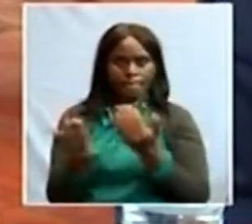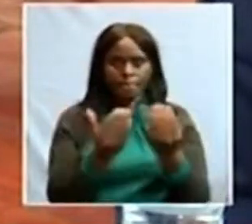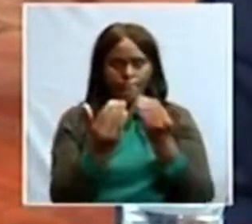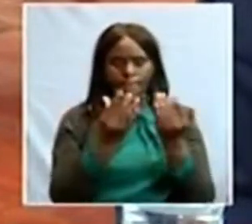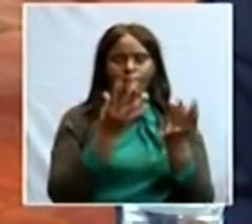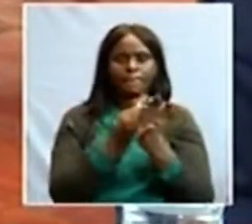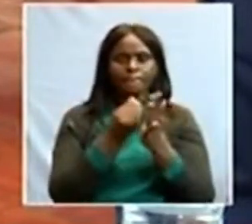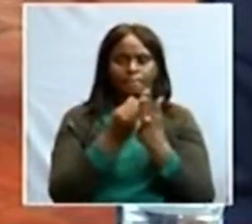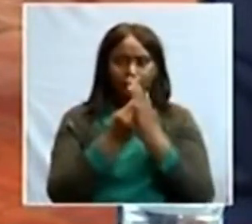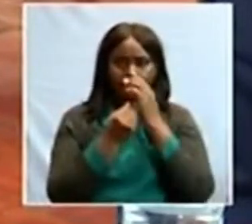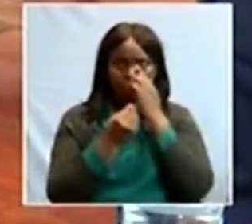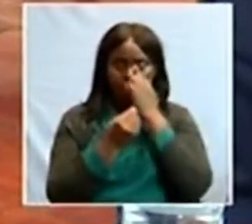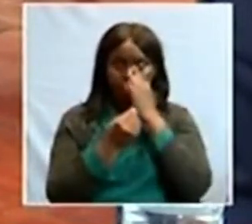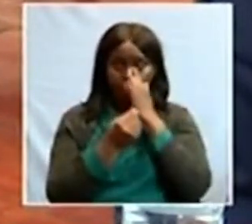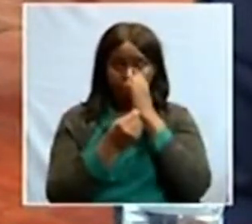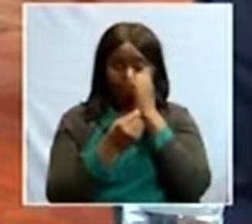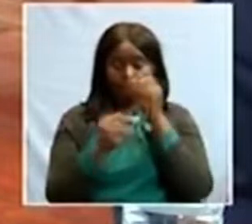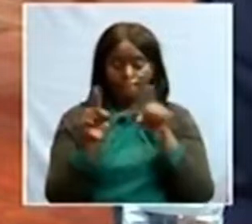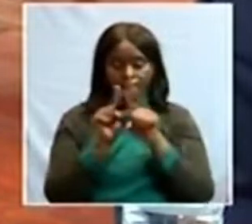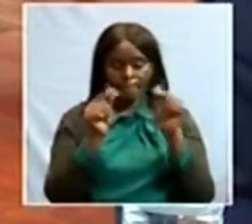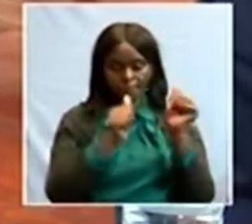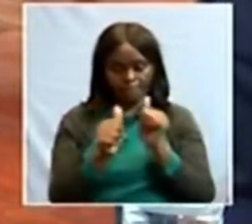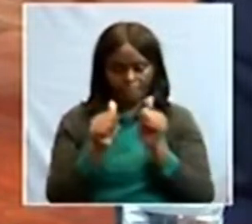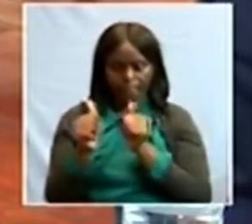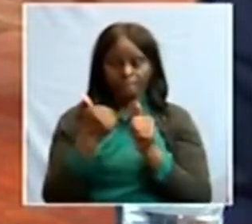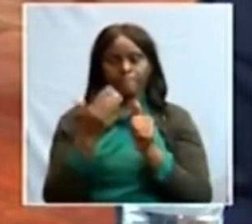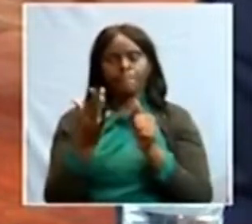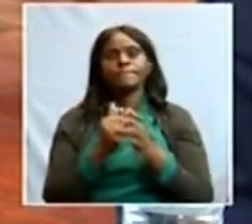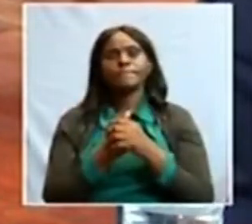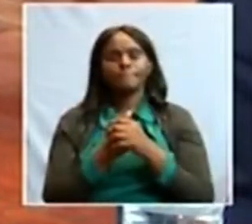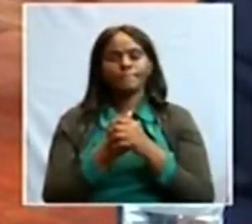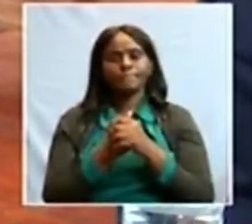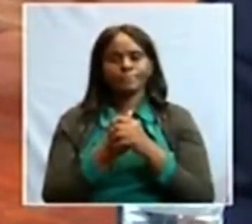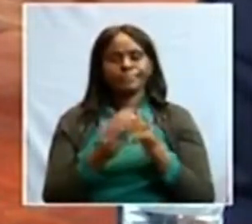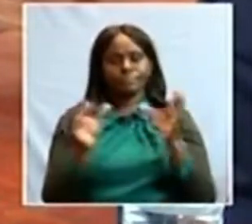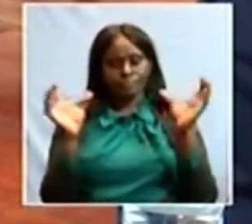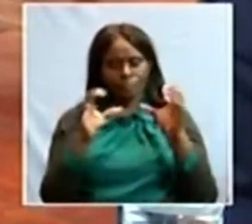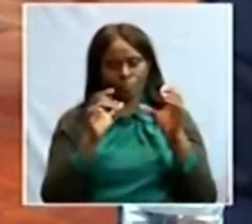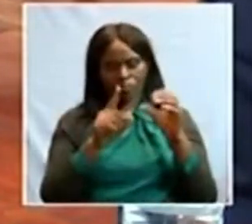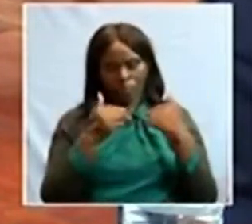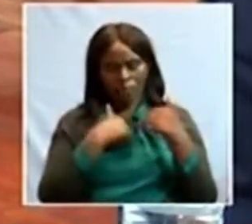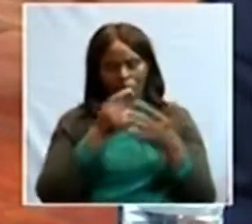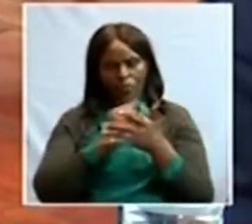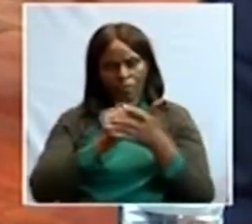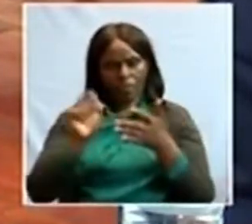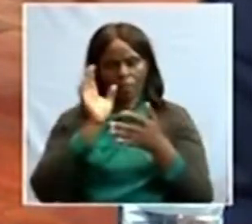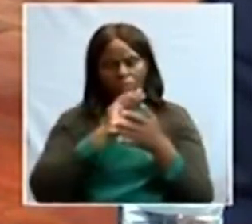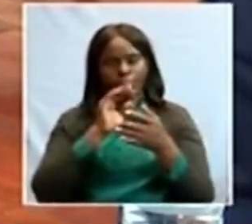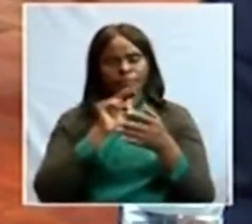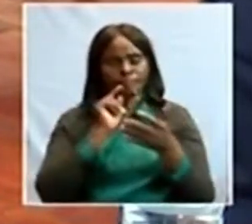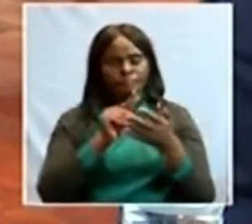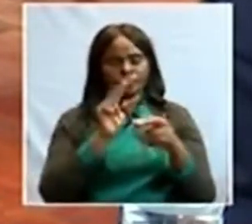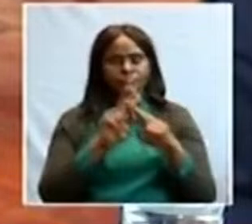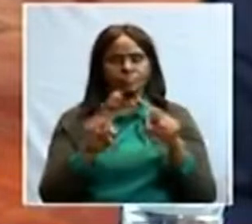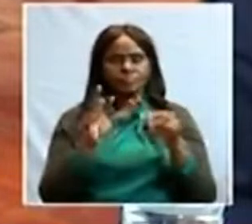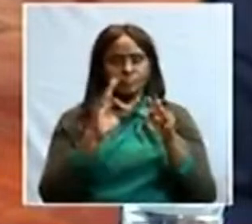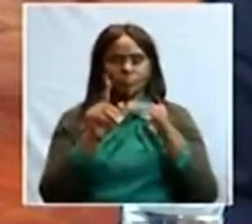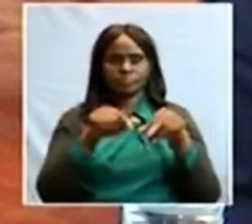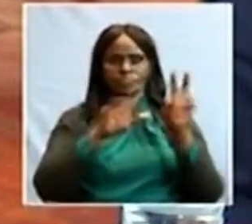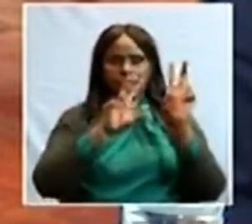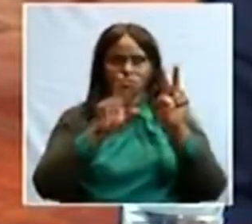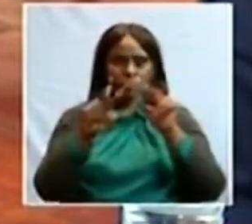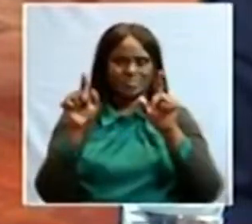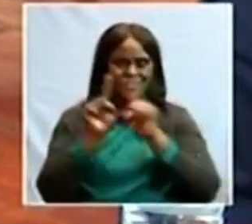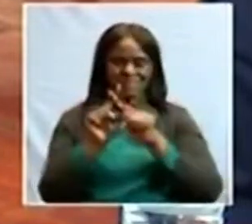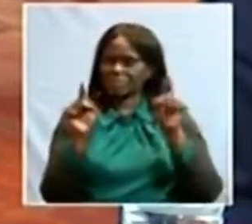fees. Action taken. The Council has written to Chair this, if you have observed, is similar to